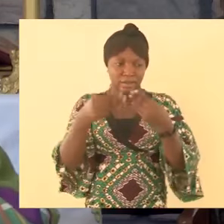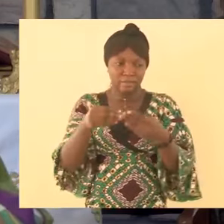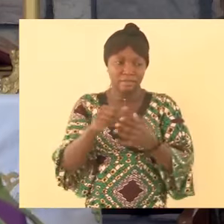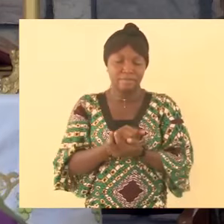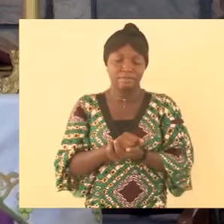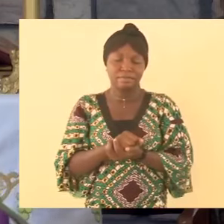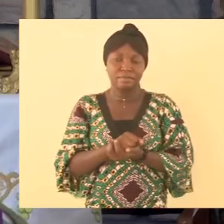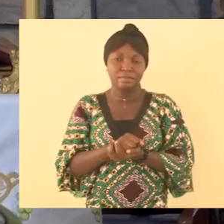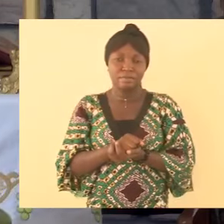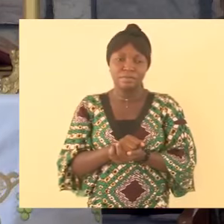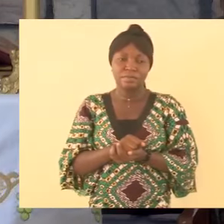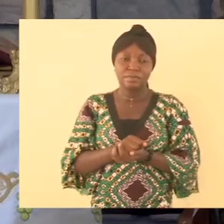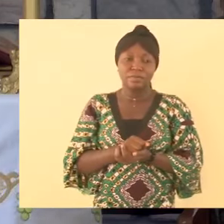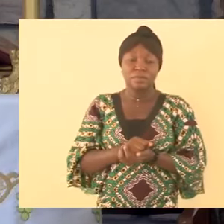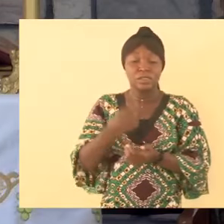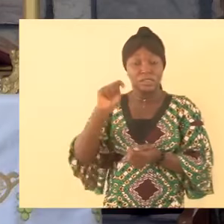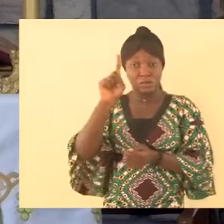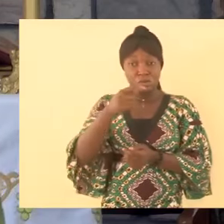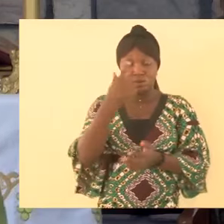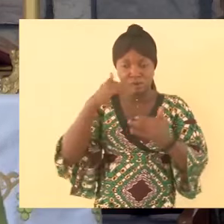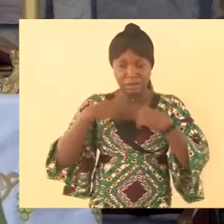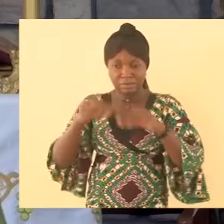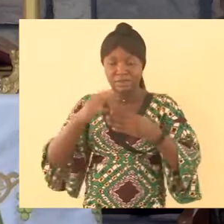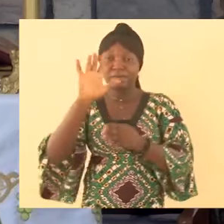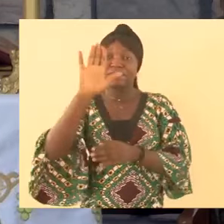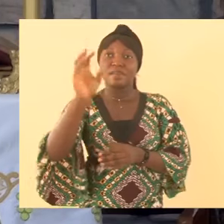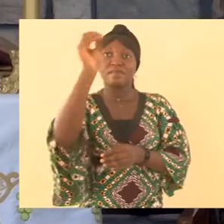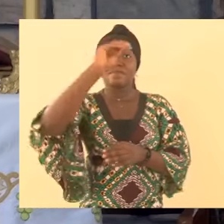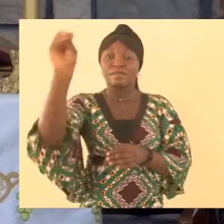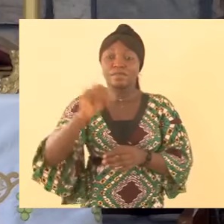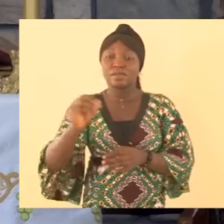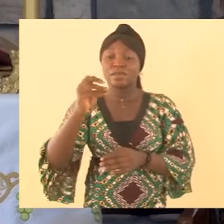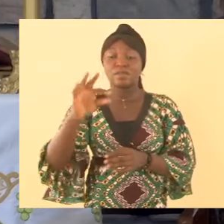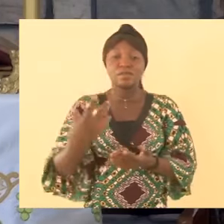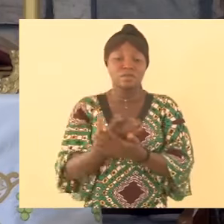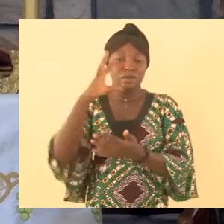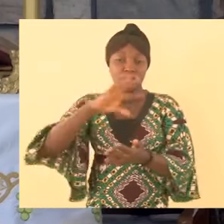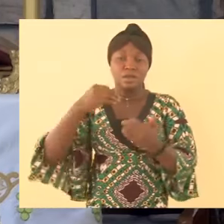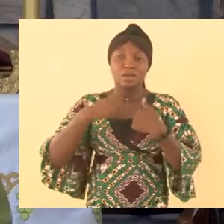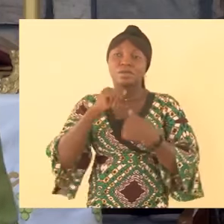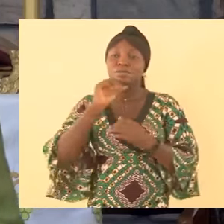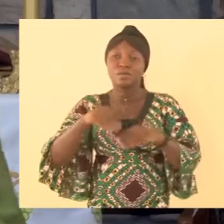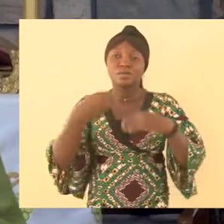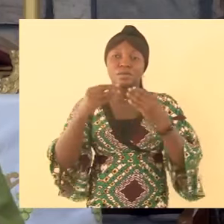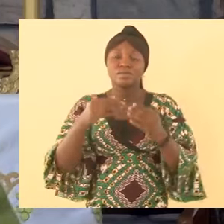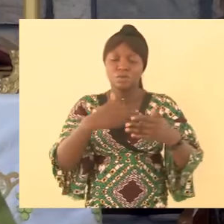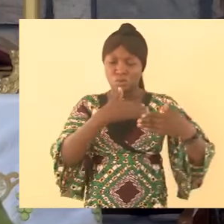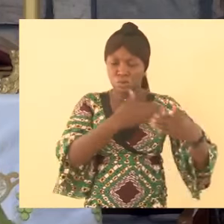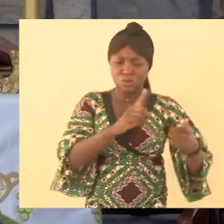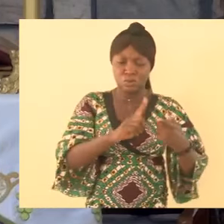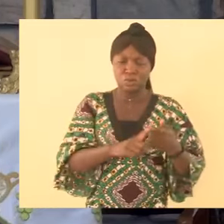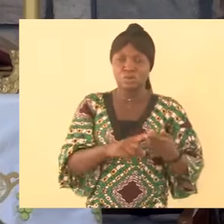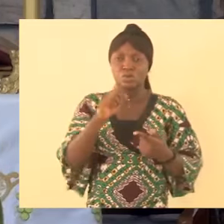vis-a-vis what you have. Now, the one who has given 5% of his riches has not given anything near the one who has